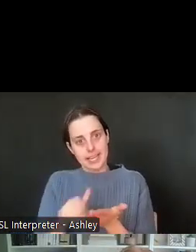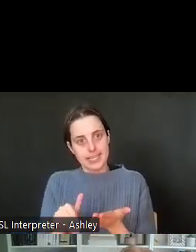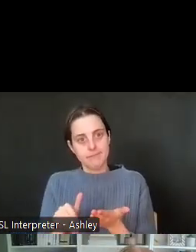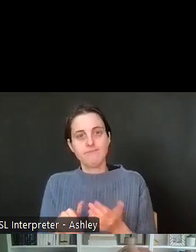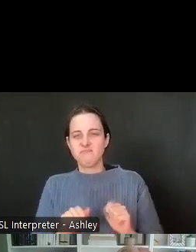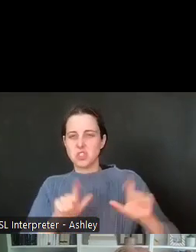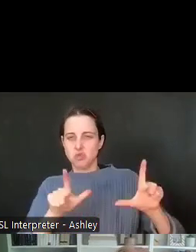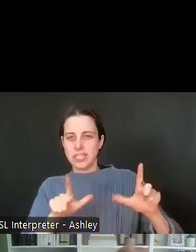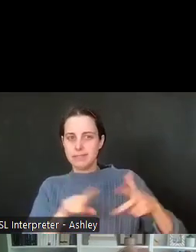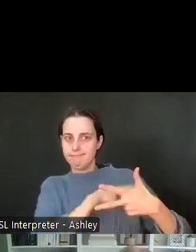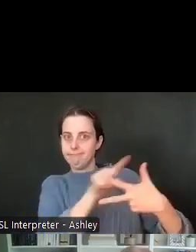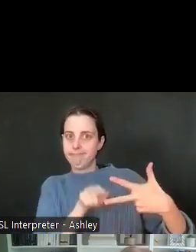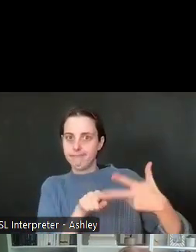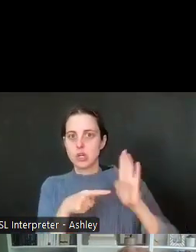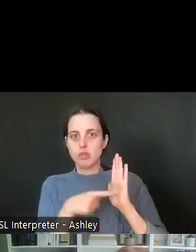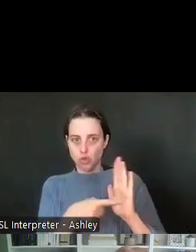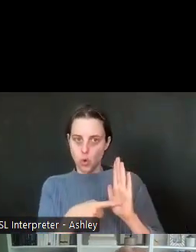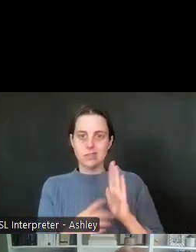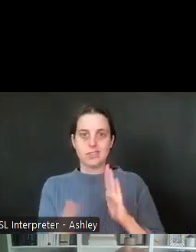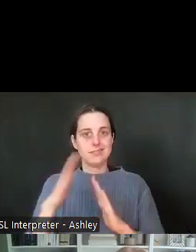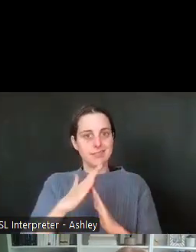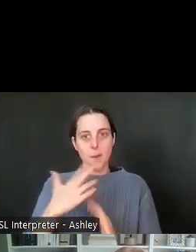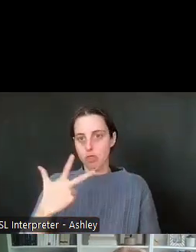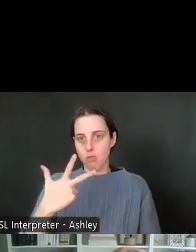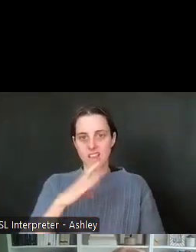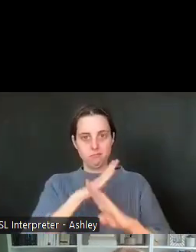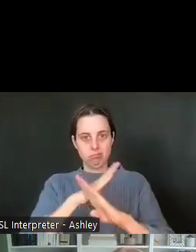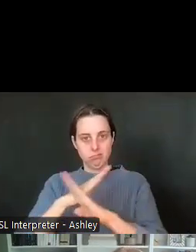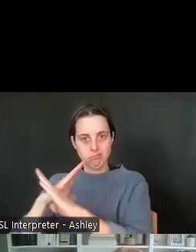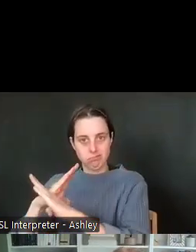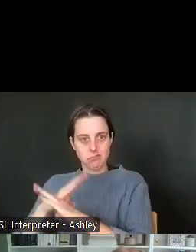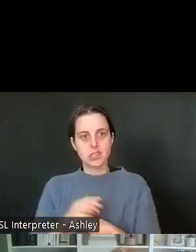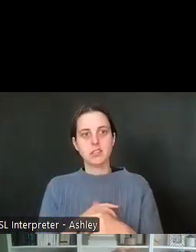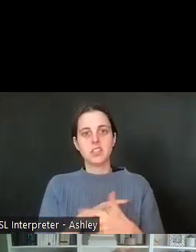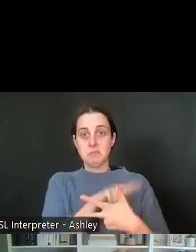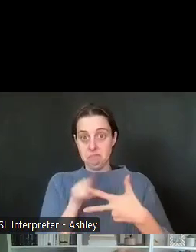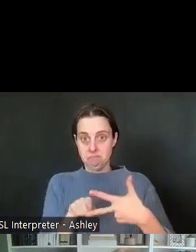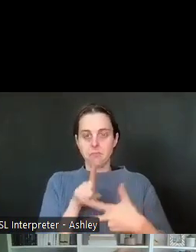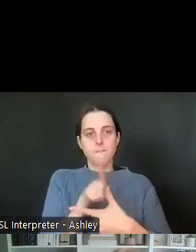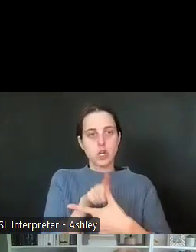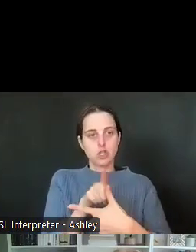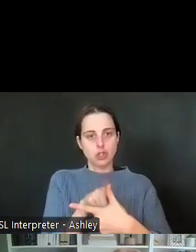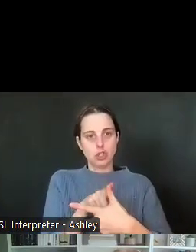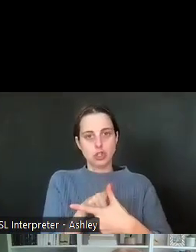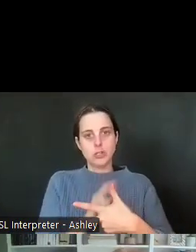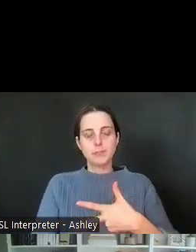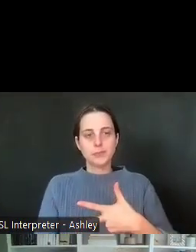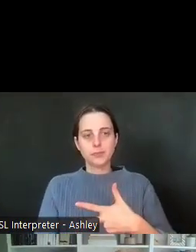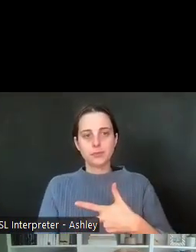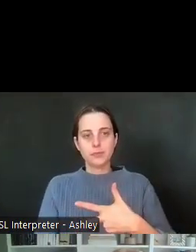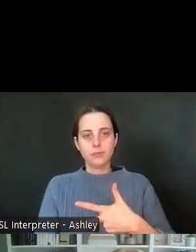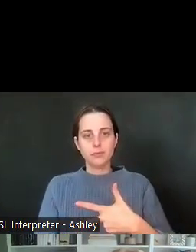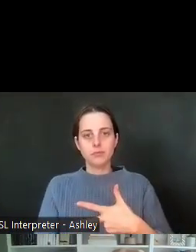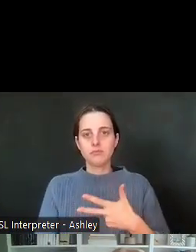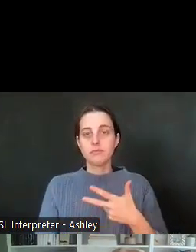screen. So let's look at all three of these. Let's look at each one at a time. The first thing that can get in the way of our